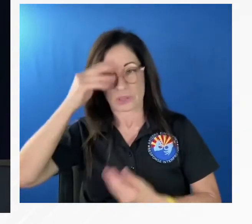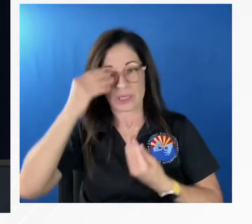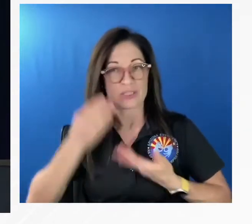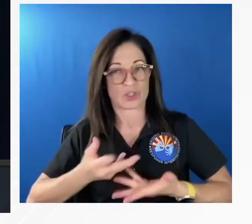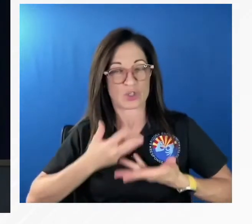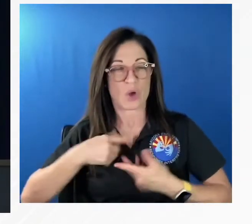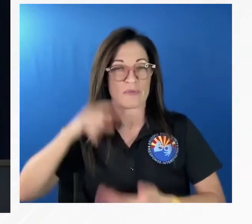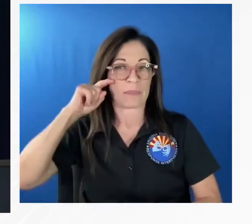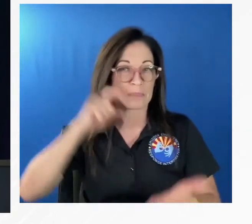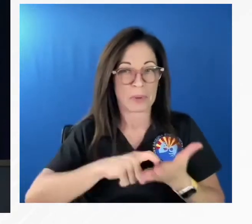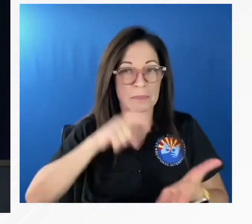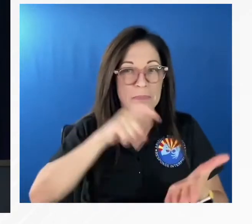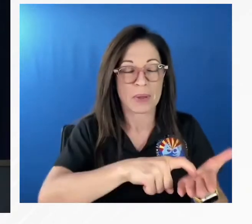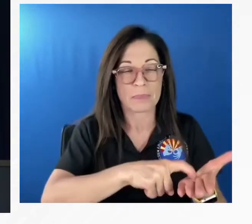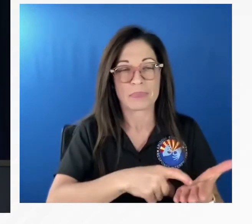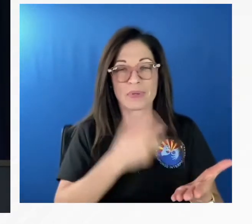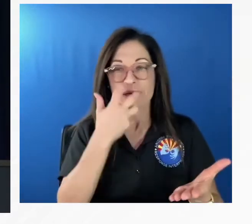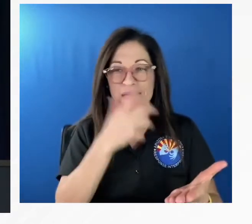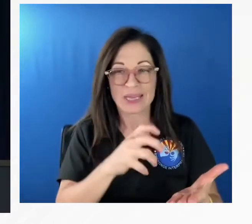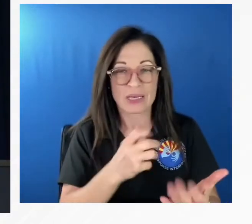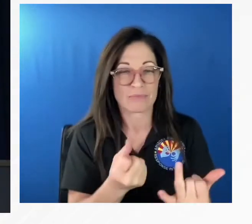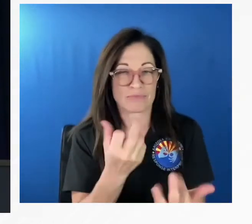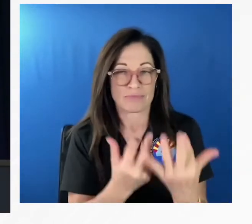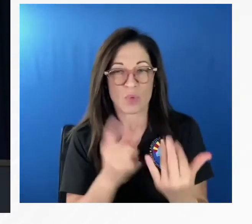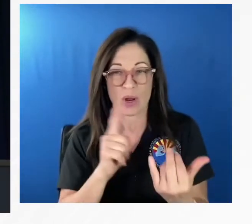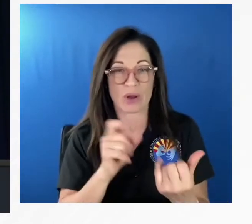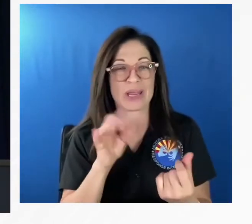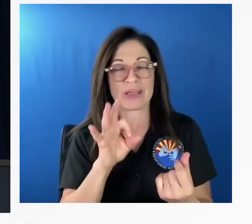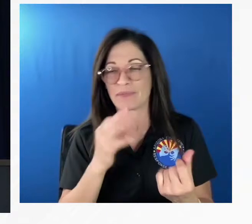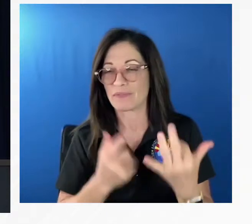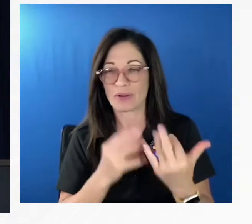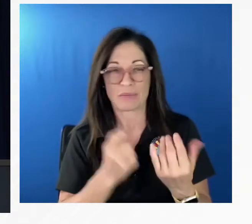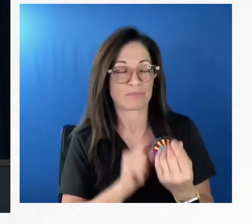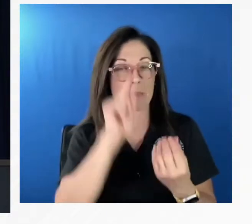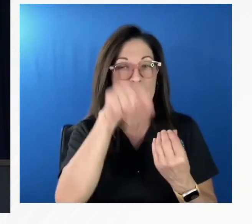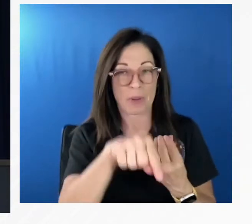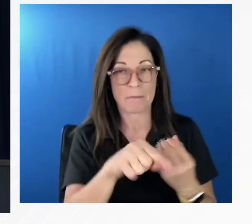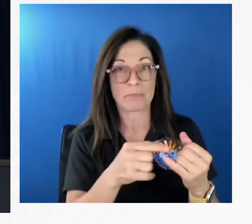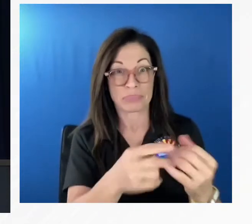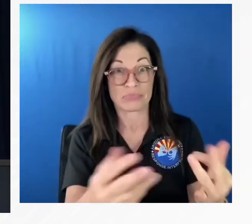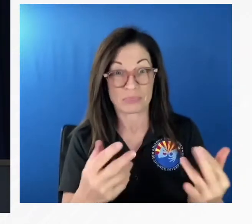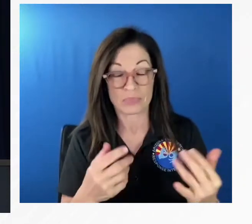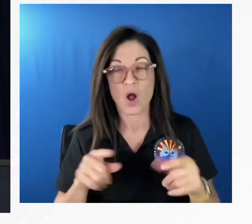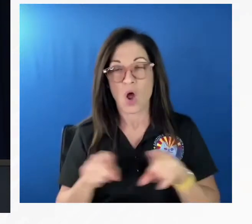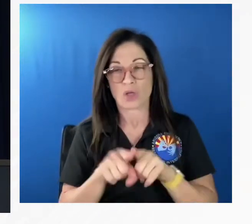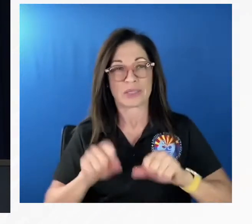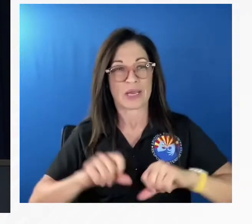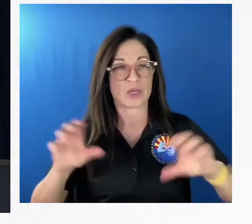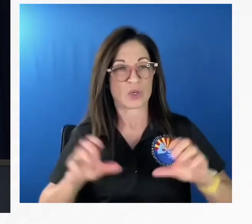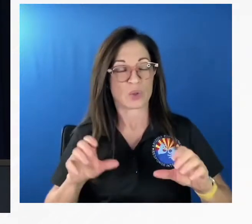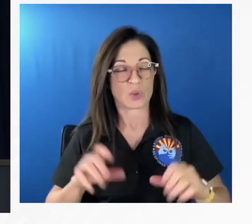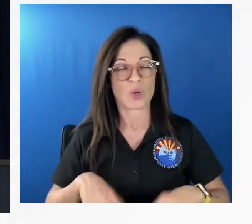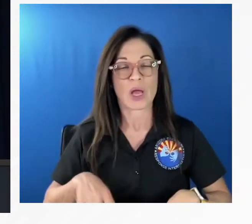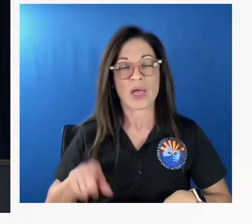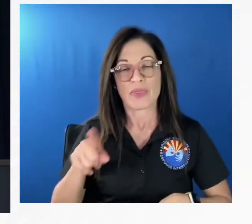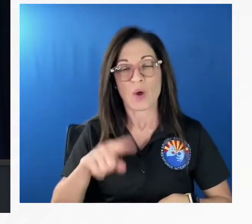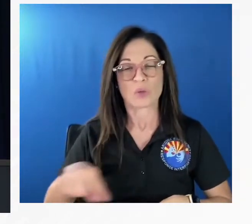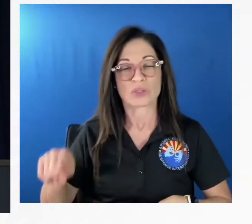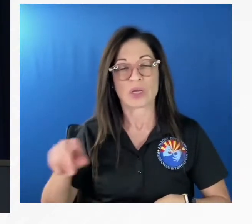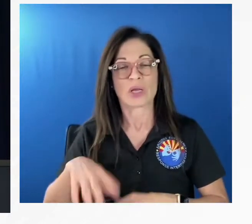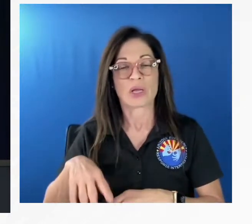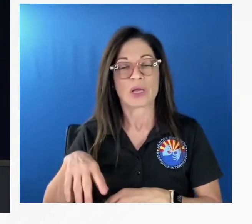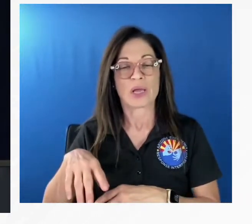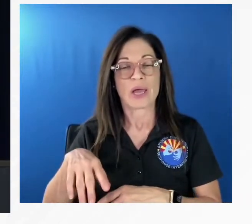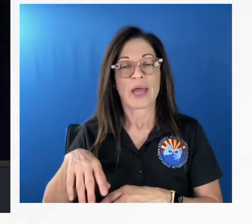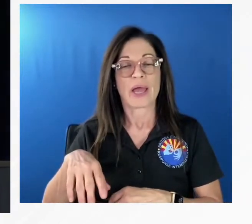the line and a concern for us. And it also can do some of that surgical aerial ignition. We talked, I think, a little bit